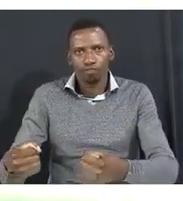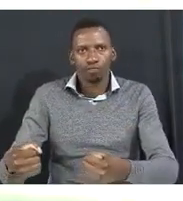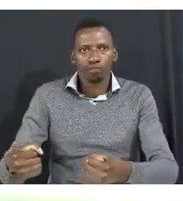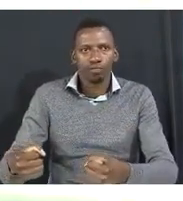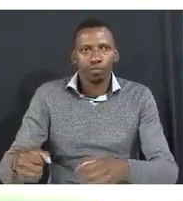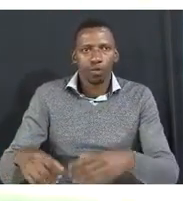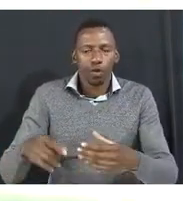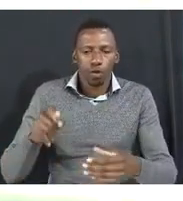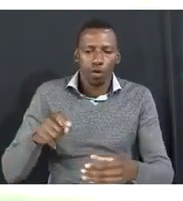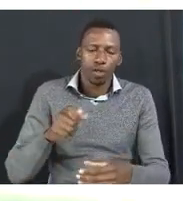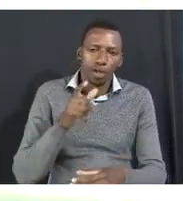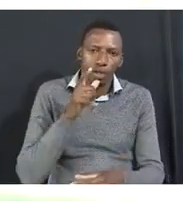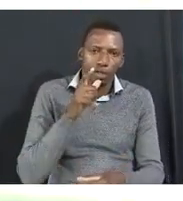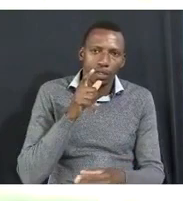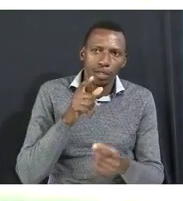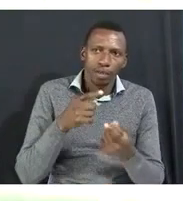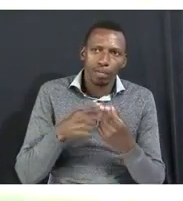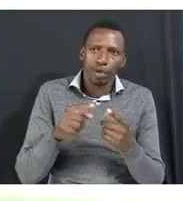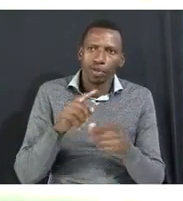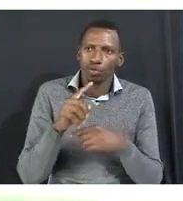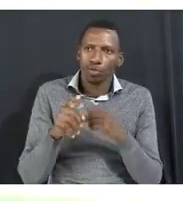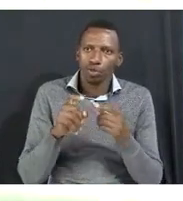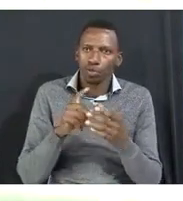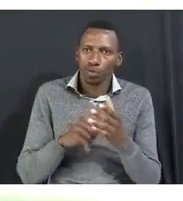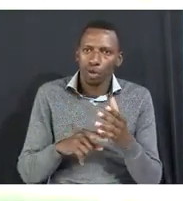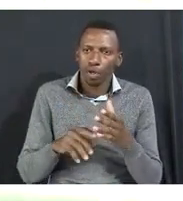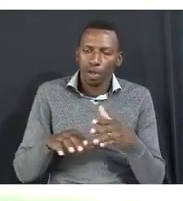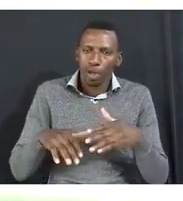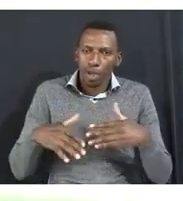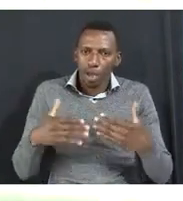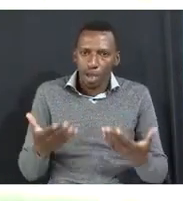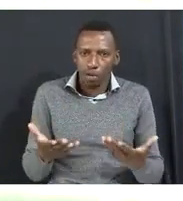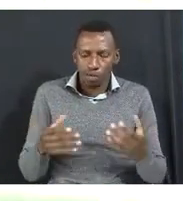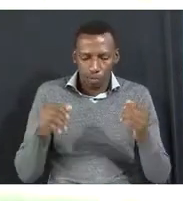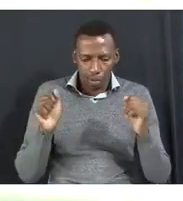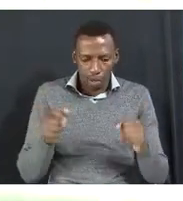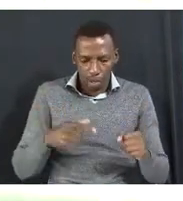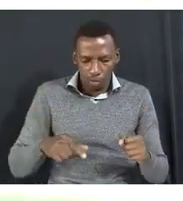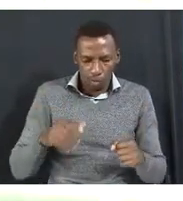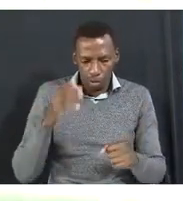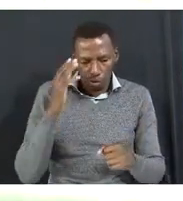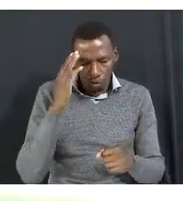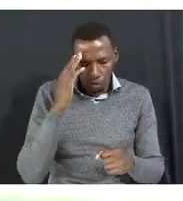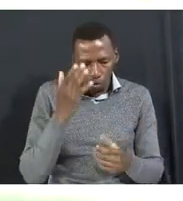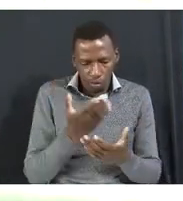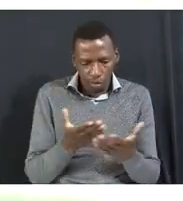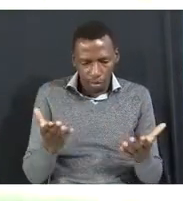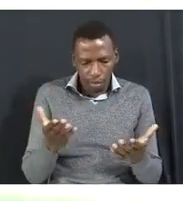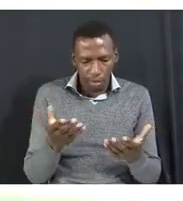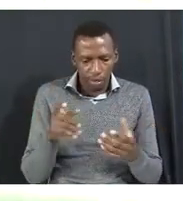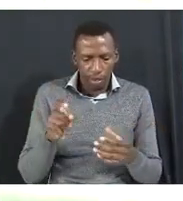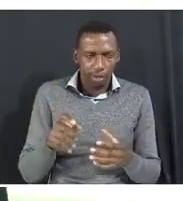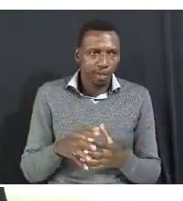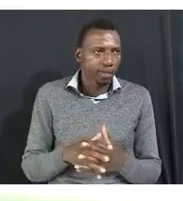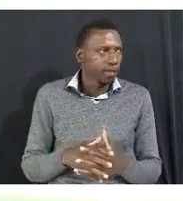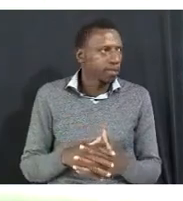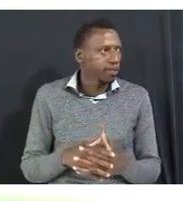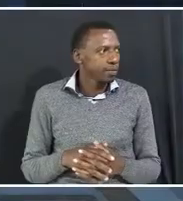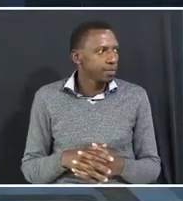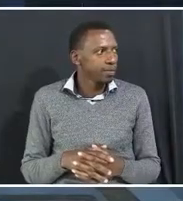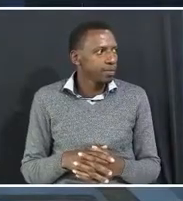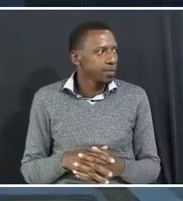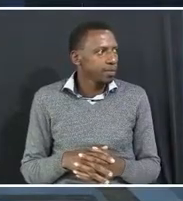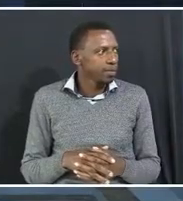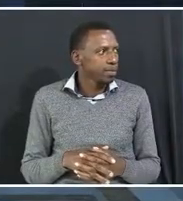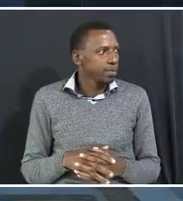need lunch. So my question is, how are we able to identify these invisible needs at the end of the day? Thank you. Another difficult